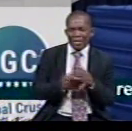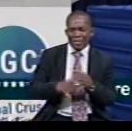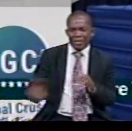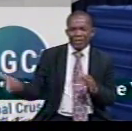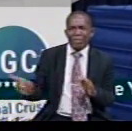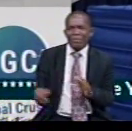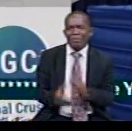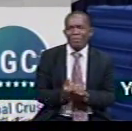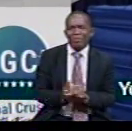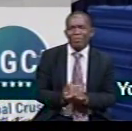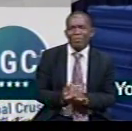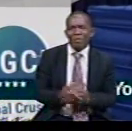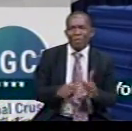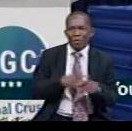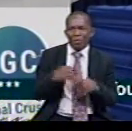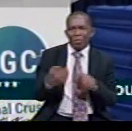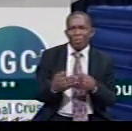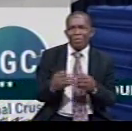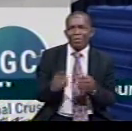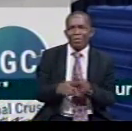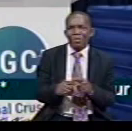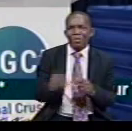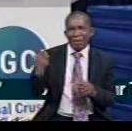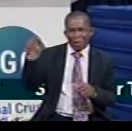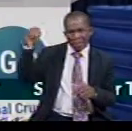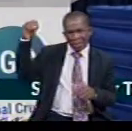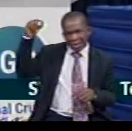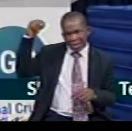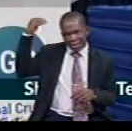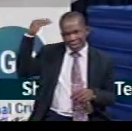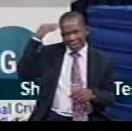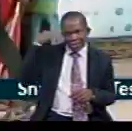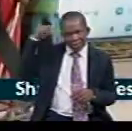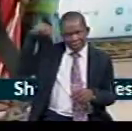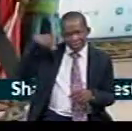return to the moderating overseer. The next testifier.